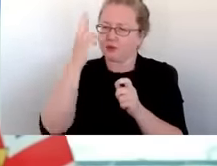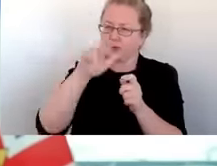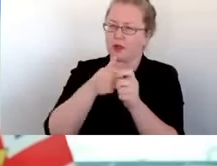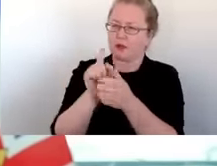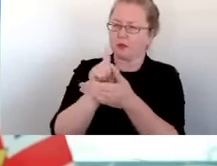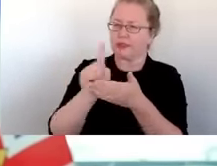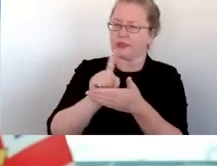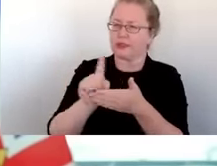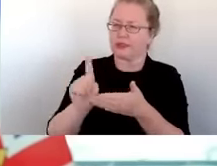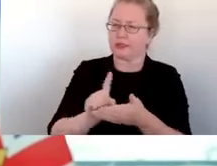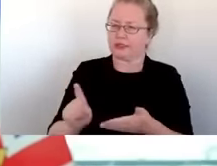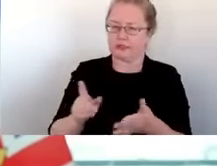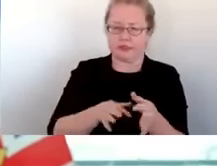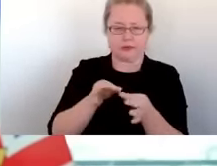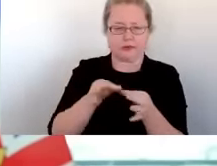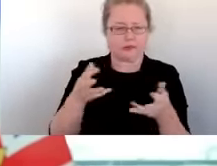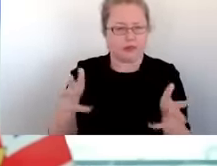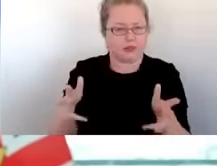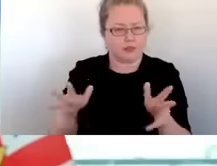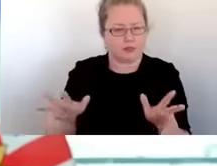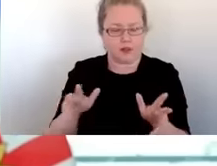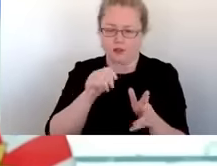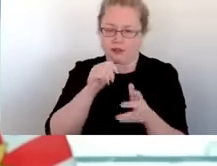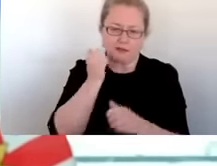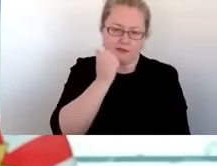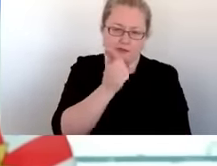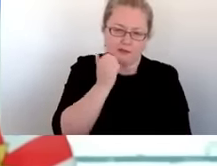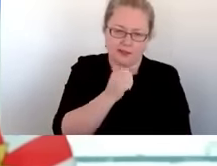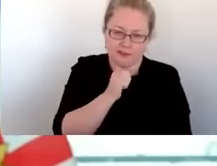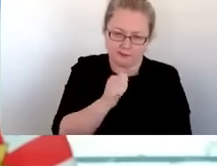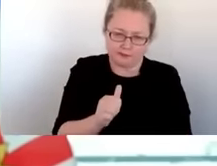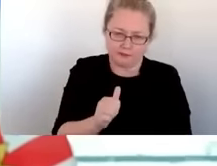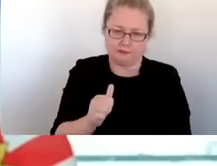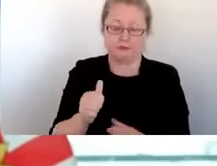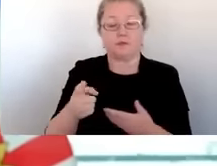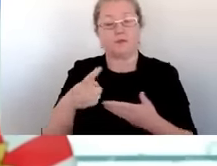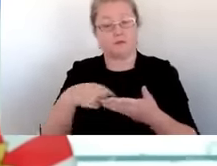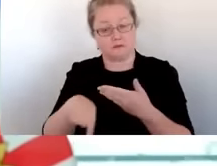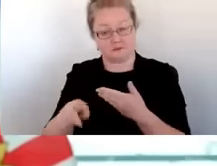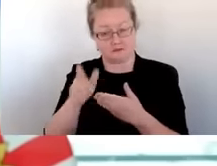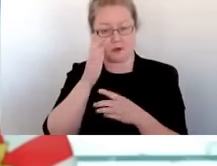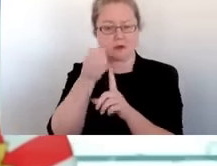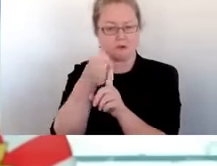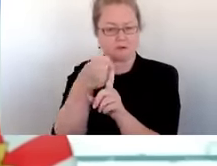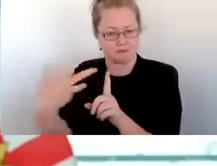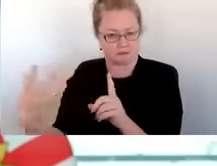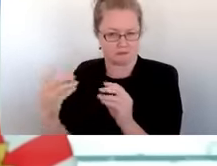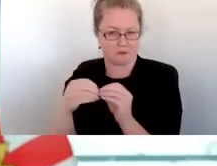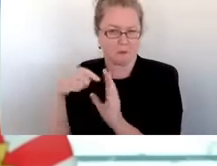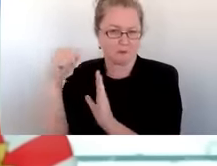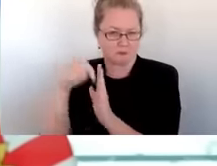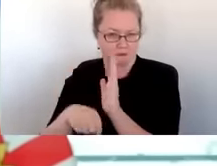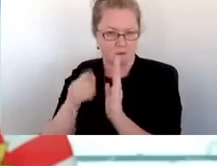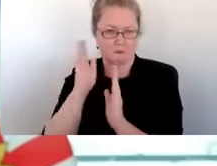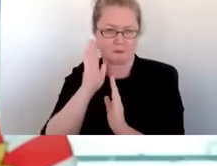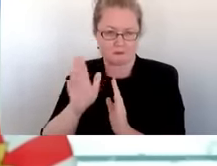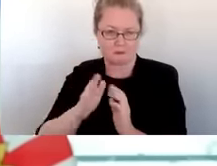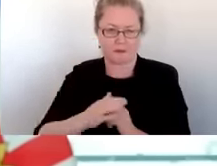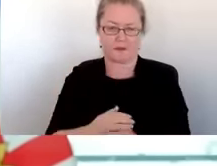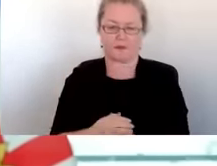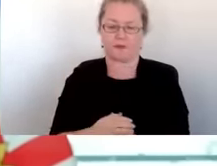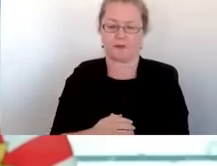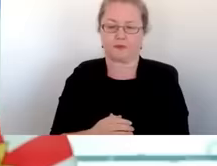providing. And we've been working on, and we'll give, as I mentioned, some details next week. But we also need to